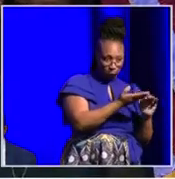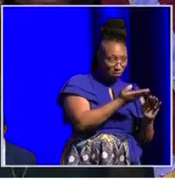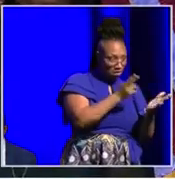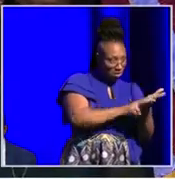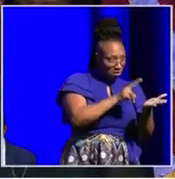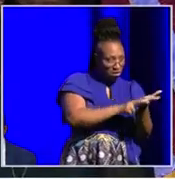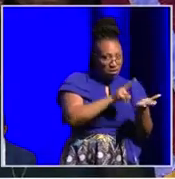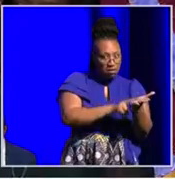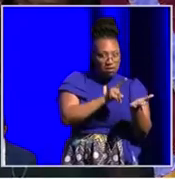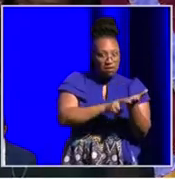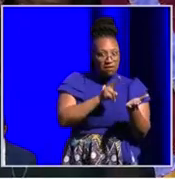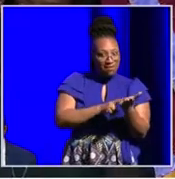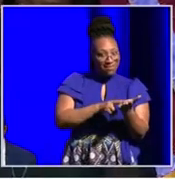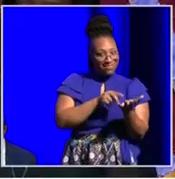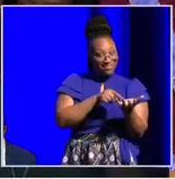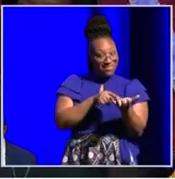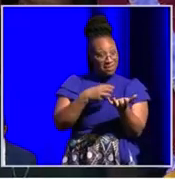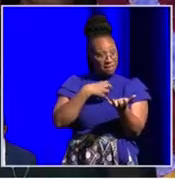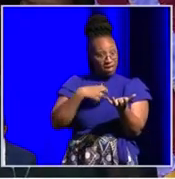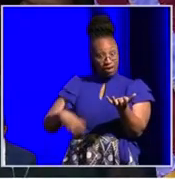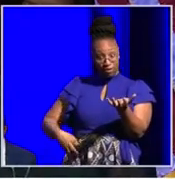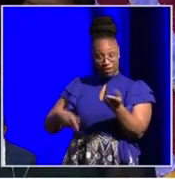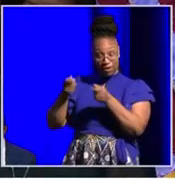House Committee on Oversight and